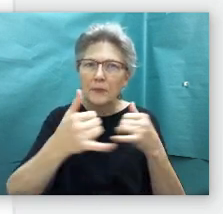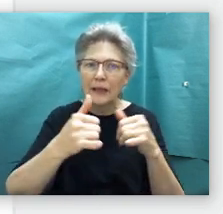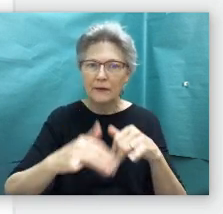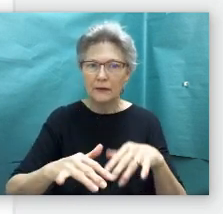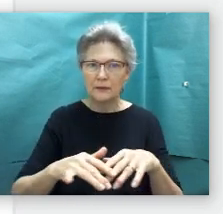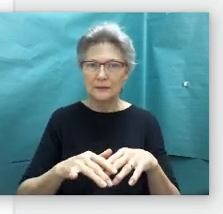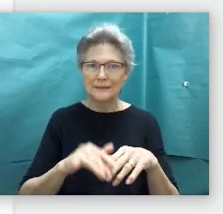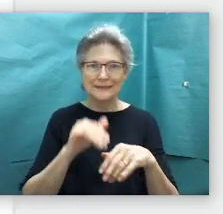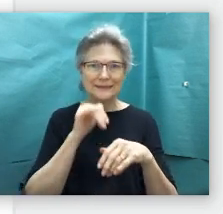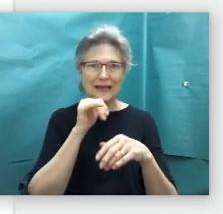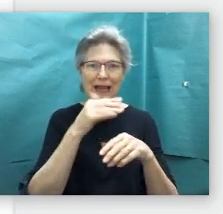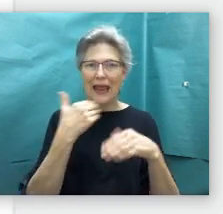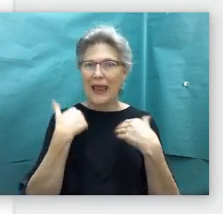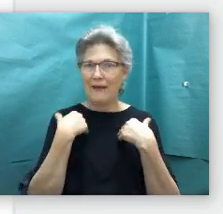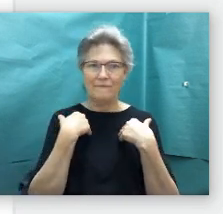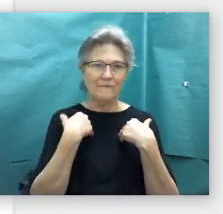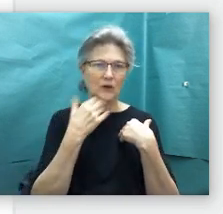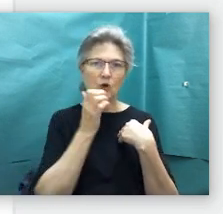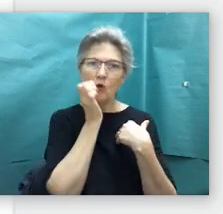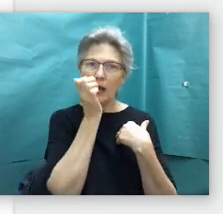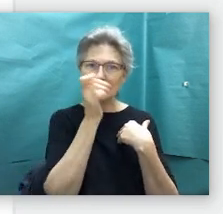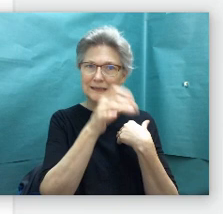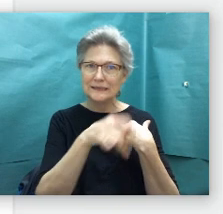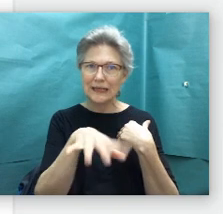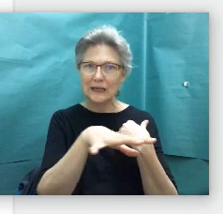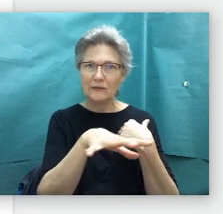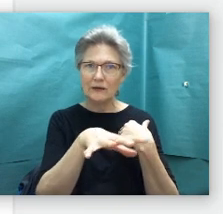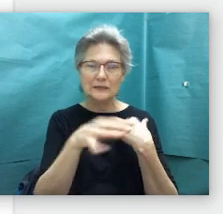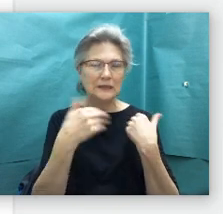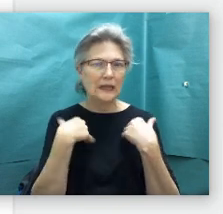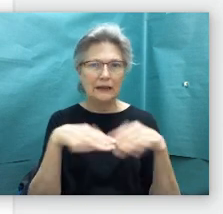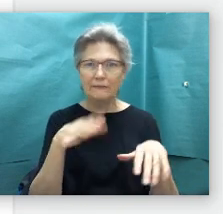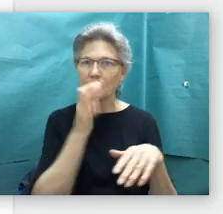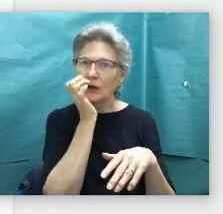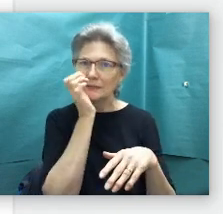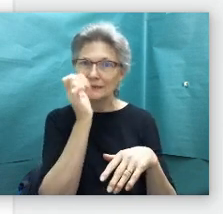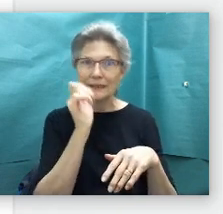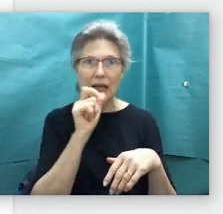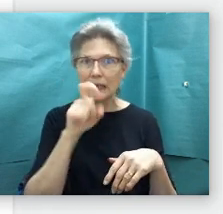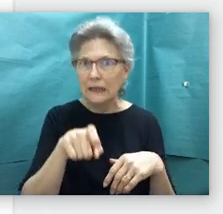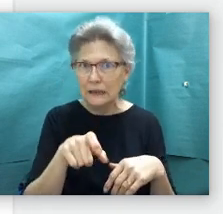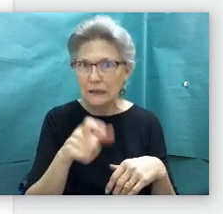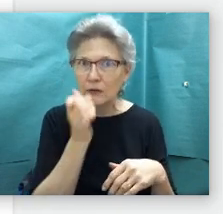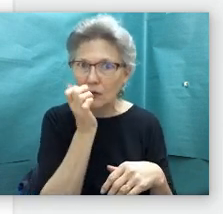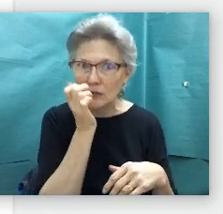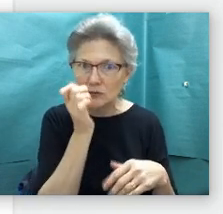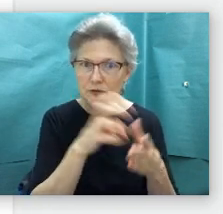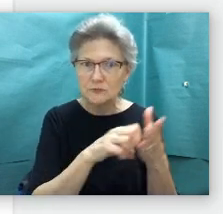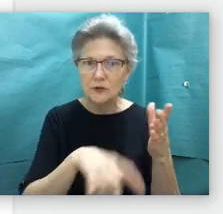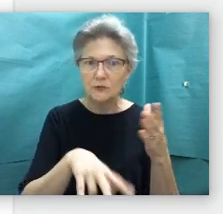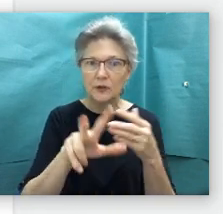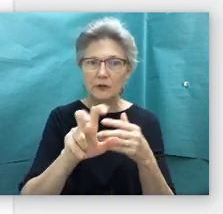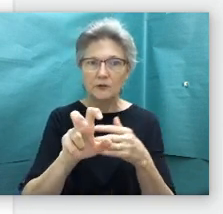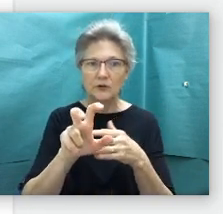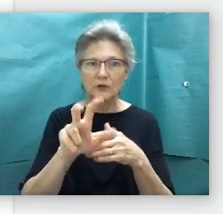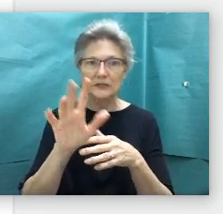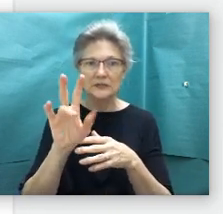this does not have any grass covering it. So we're going to subtract